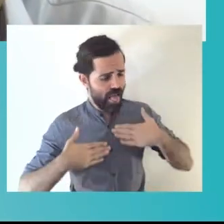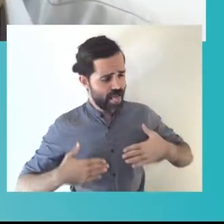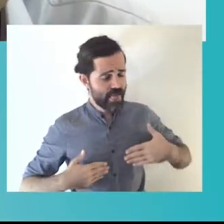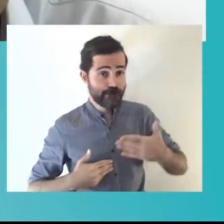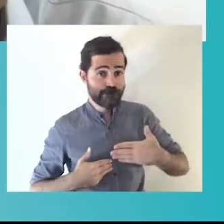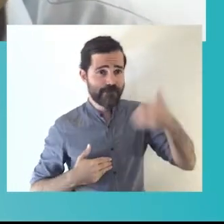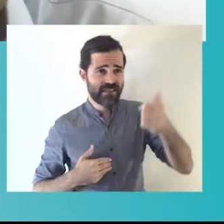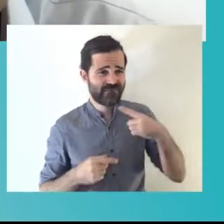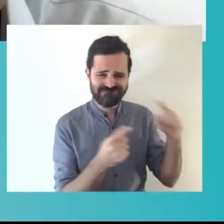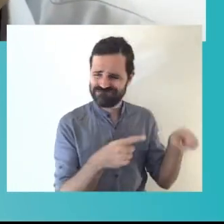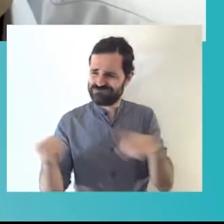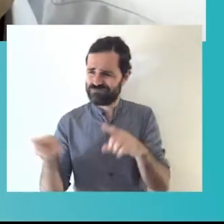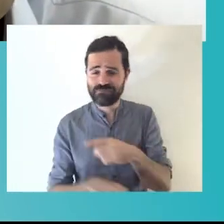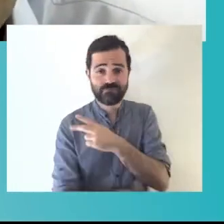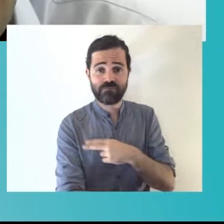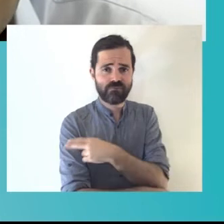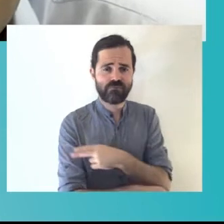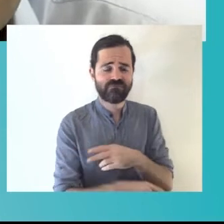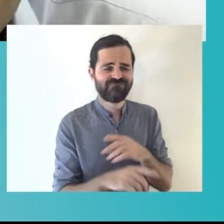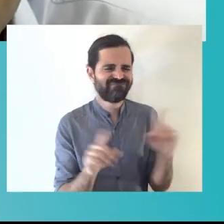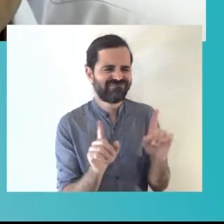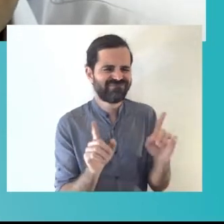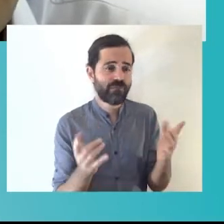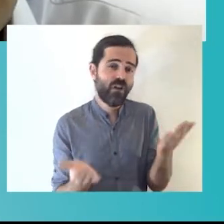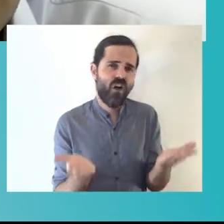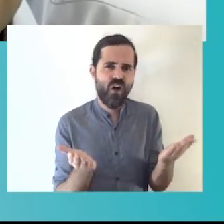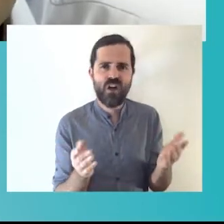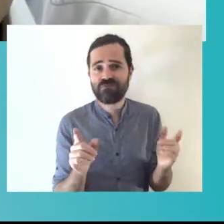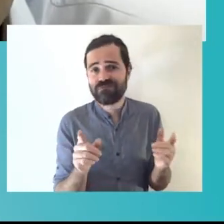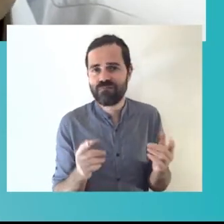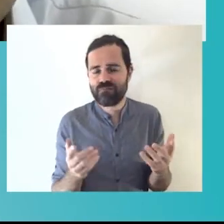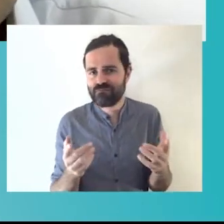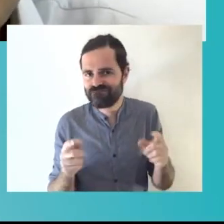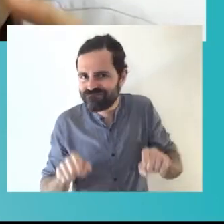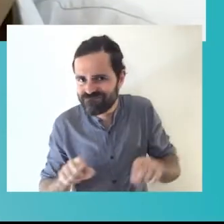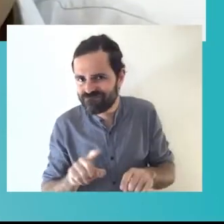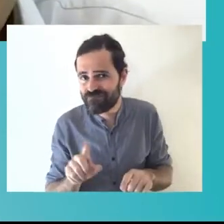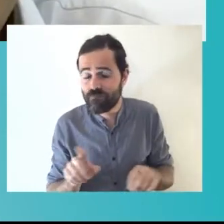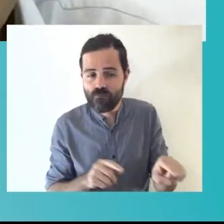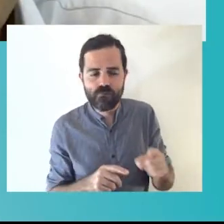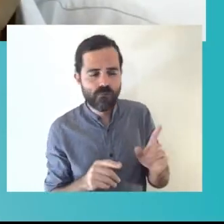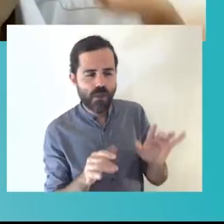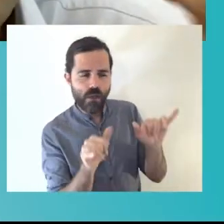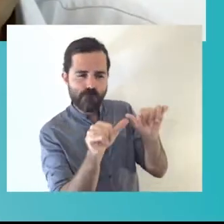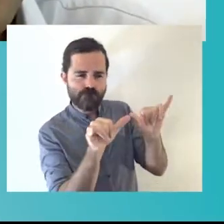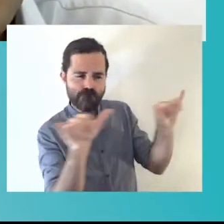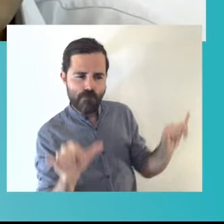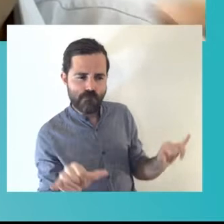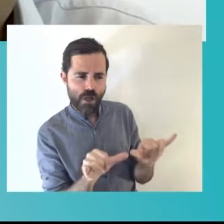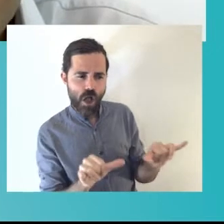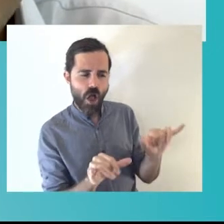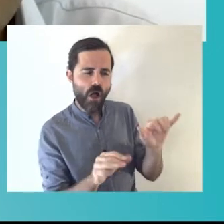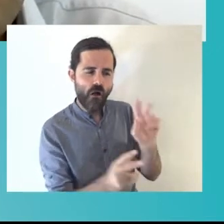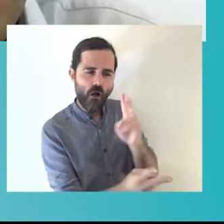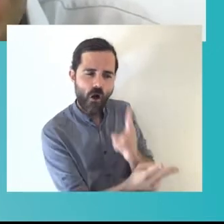at hospitals unless it's really necessary. And what we do differently is five things. Number one is a model of care that is really personalized